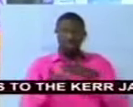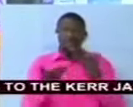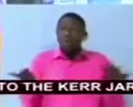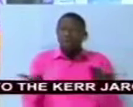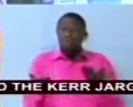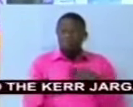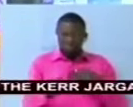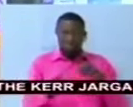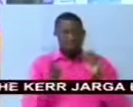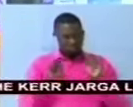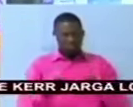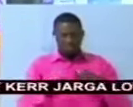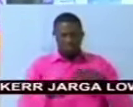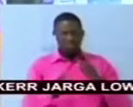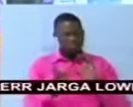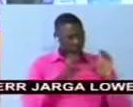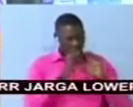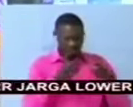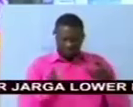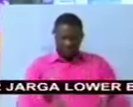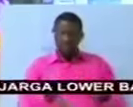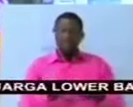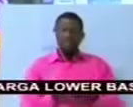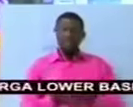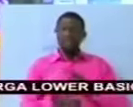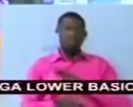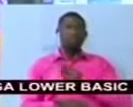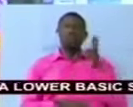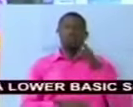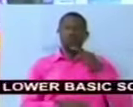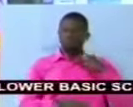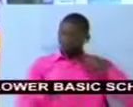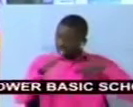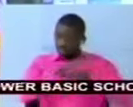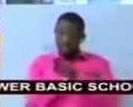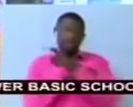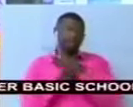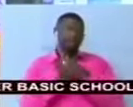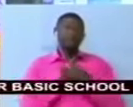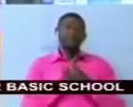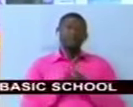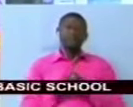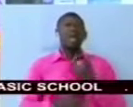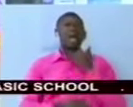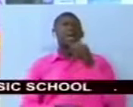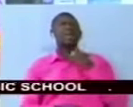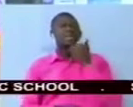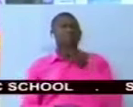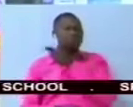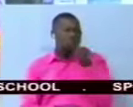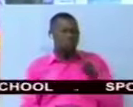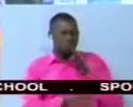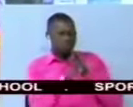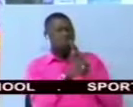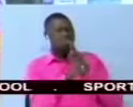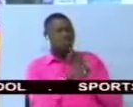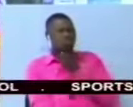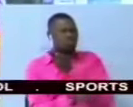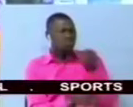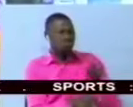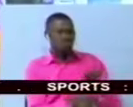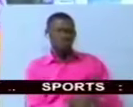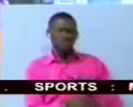no, inside. Ne waaw legi yeen ñan ngeen sax ñu ne ma ñun NIA lañ. I asked them who you are. They said they are from the